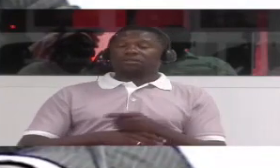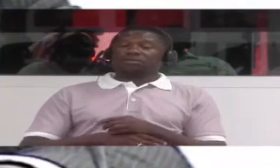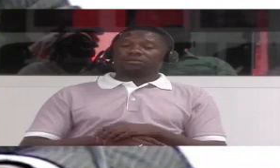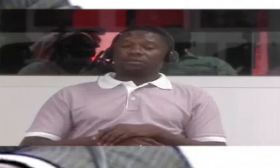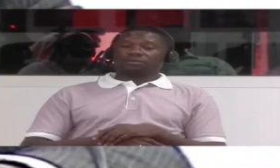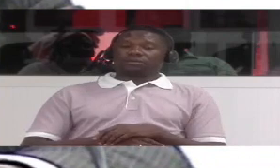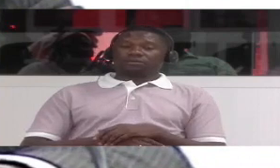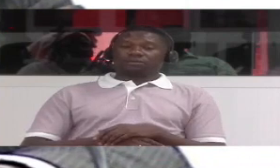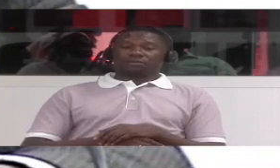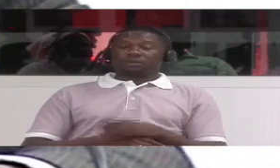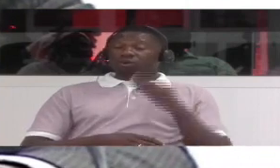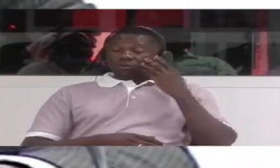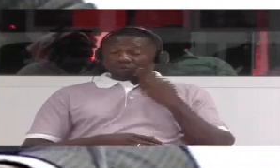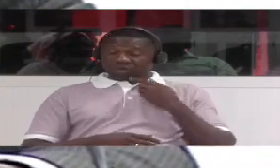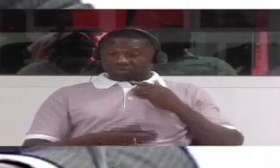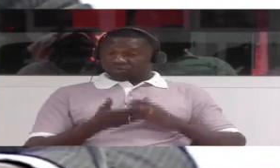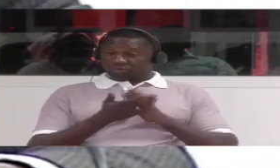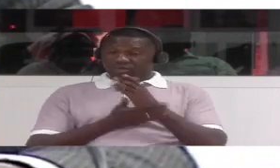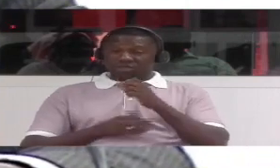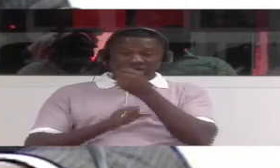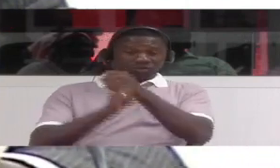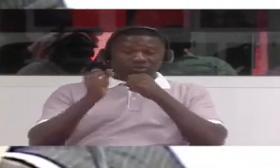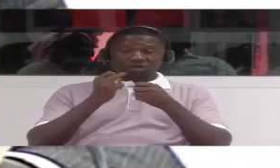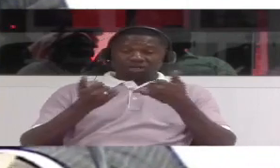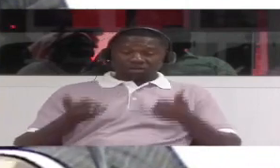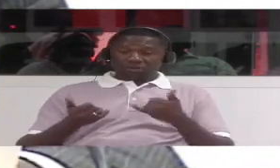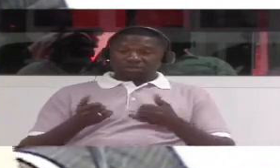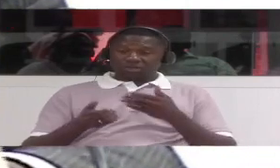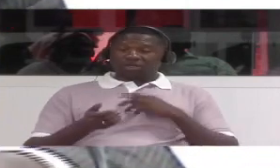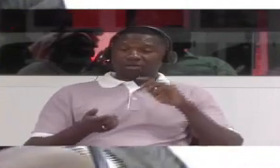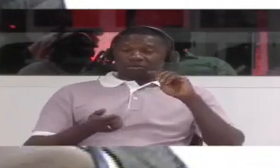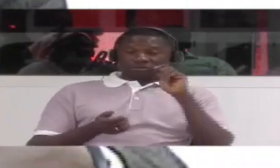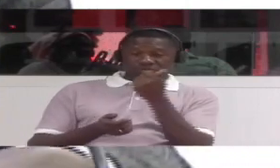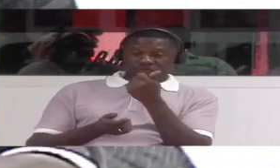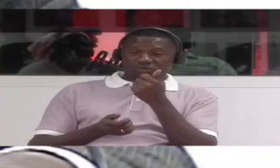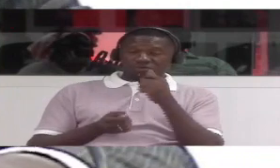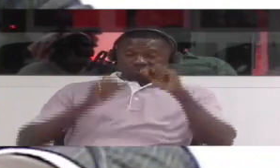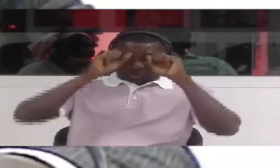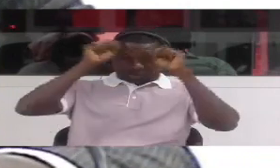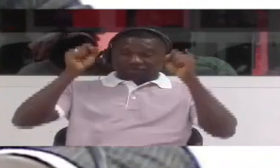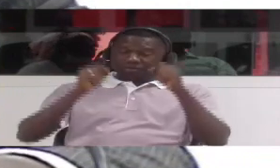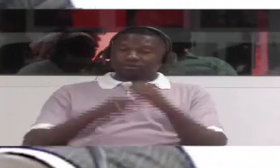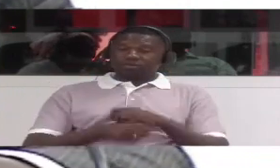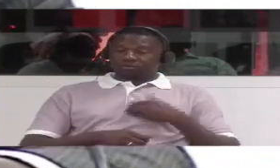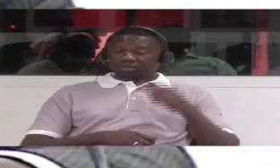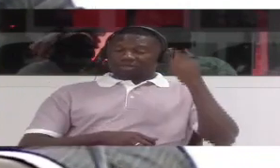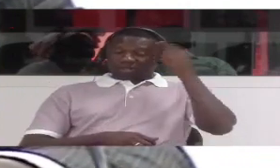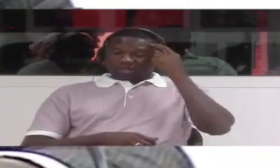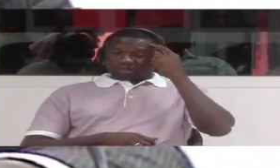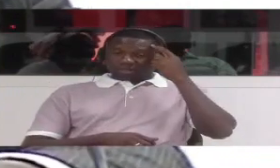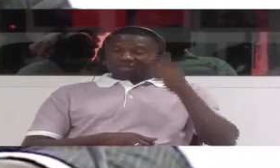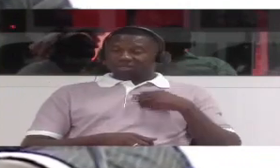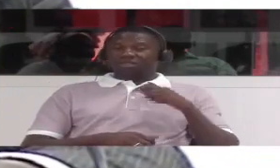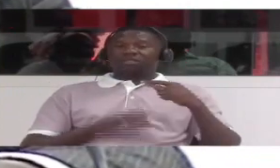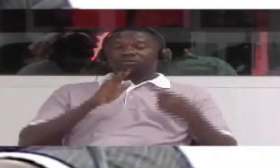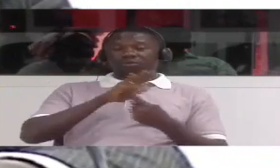So when we had gone through that situation, and now that we have come from a new era, I think it is